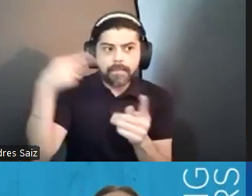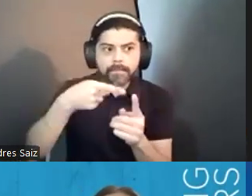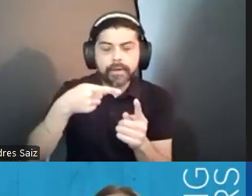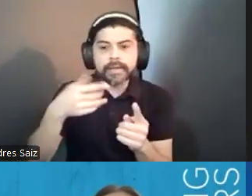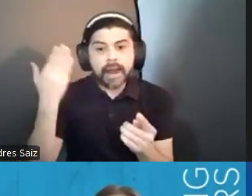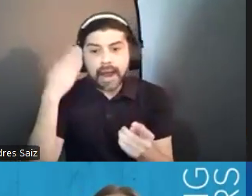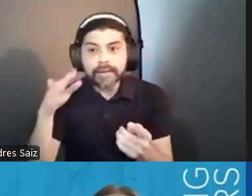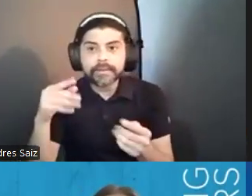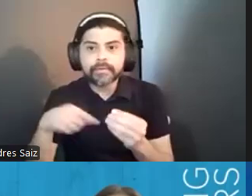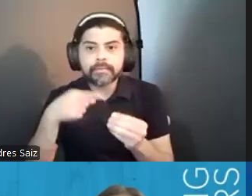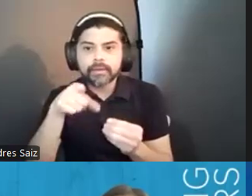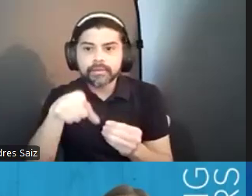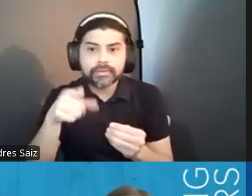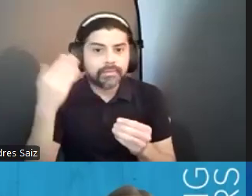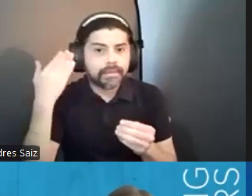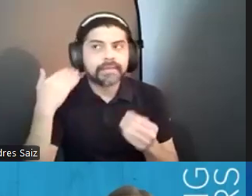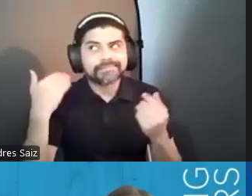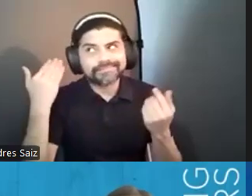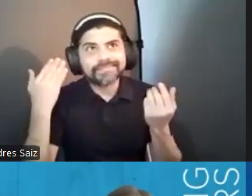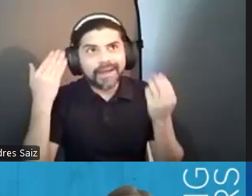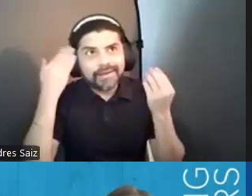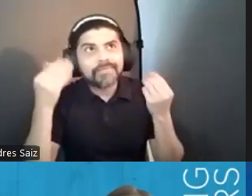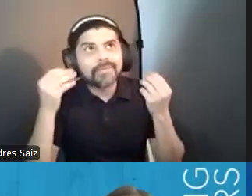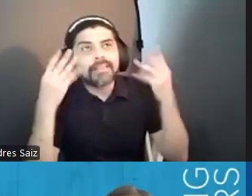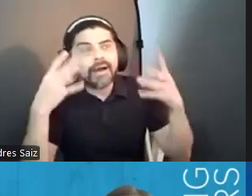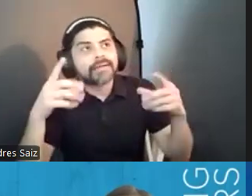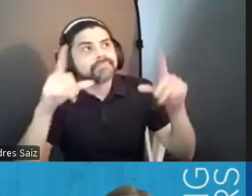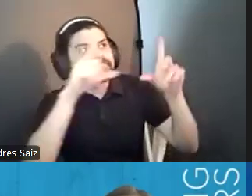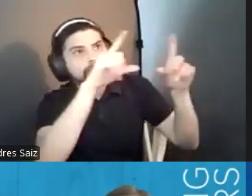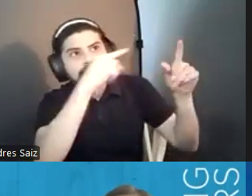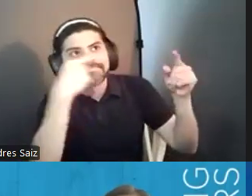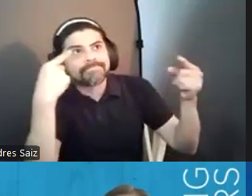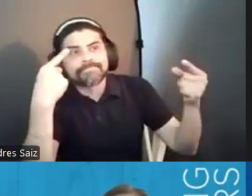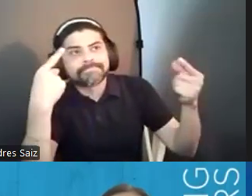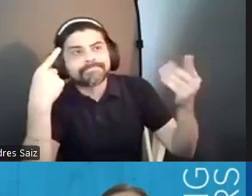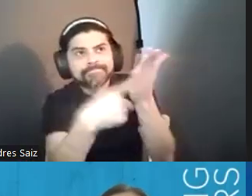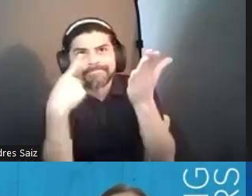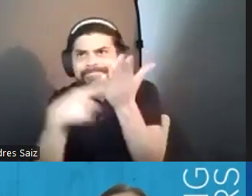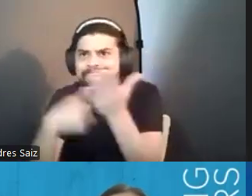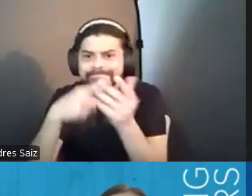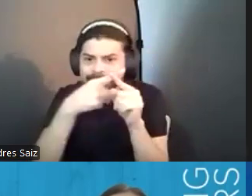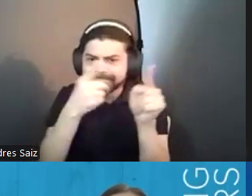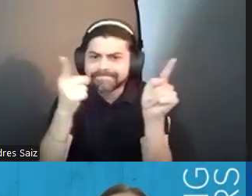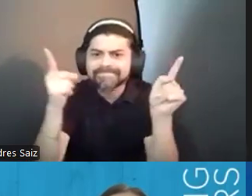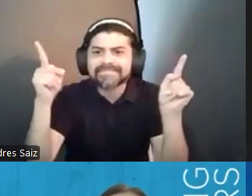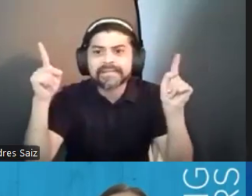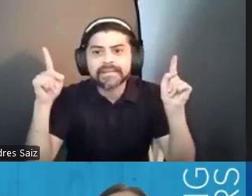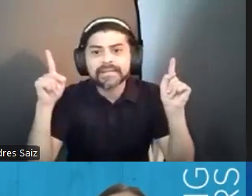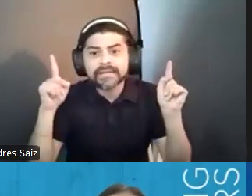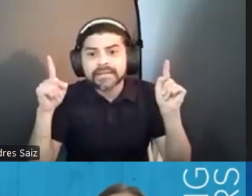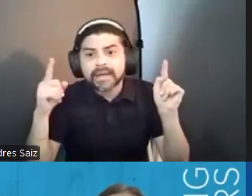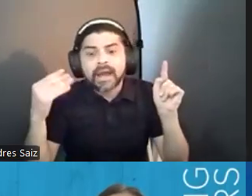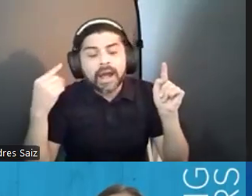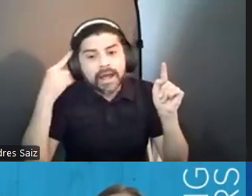of noise out there. And so I really do think, as you said, honing in on a